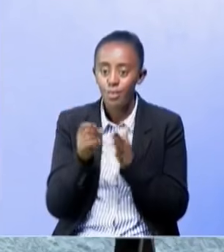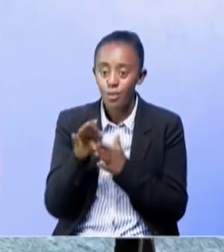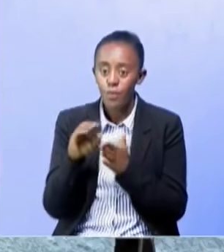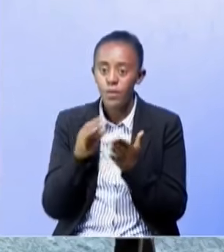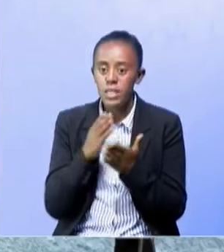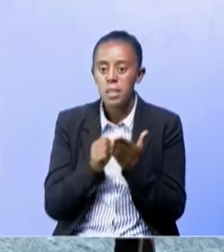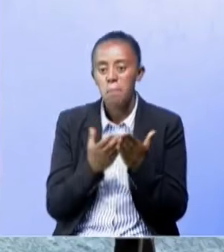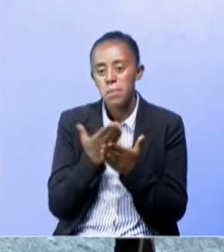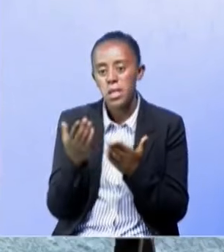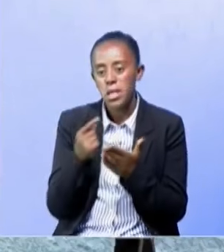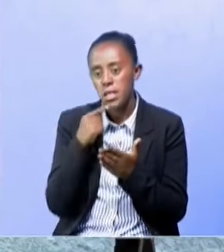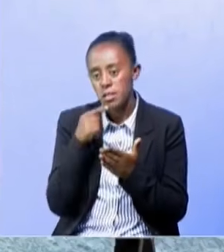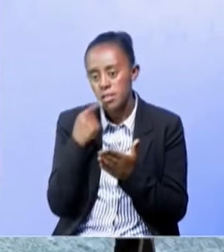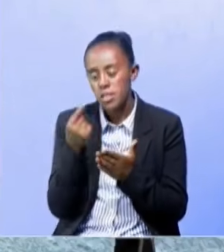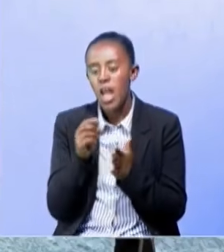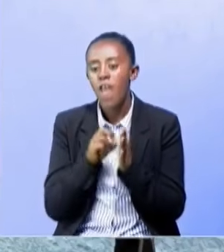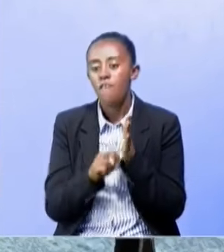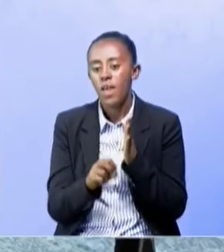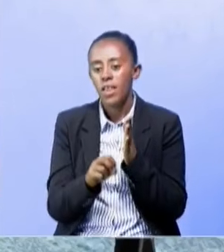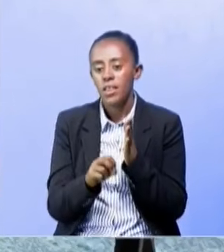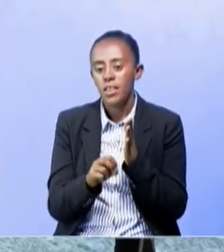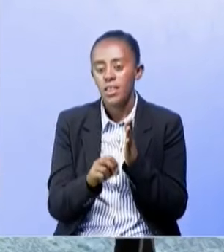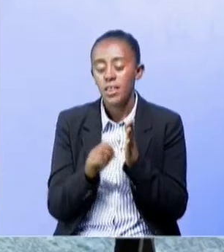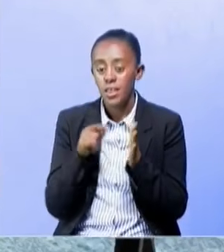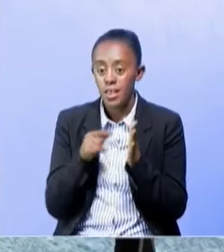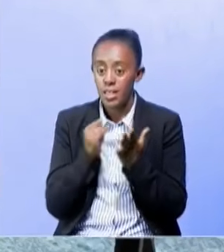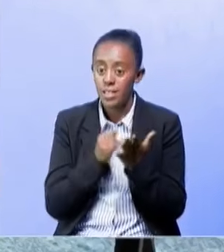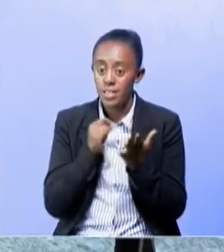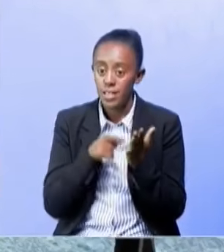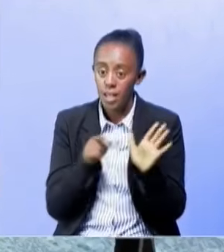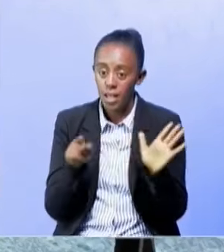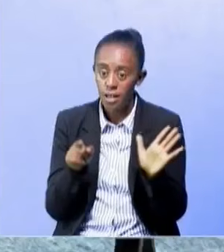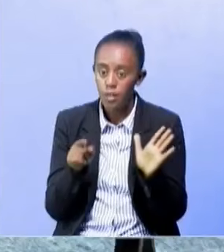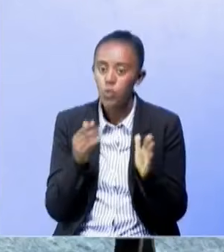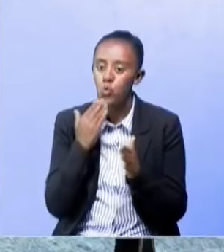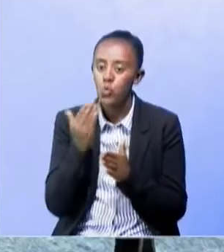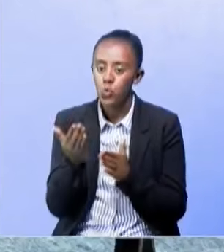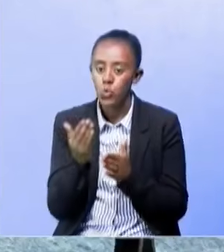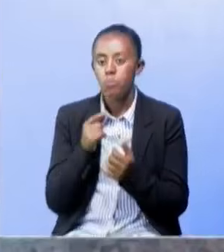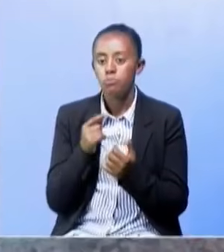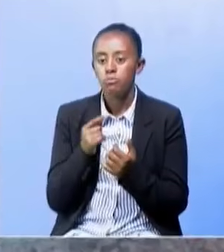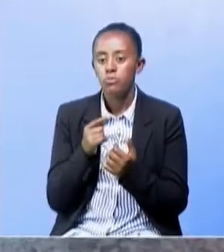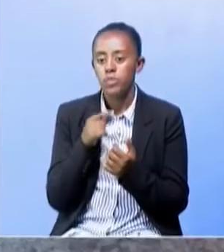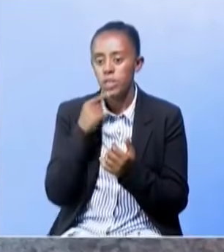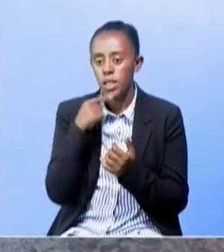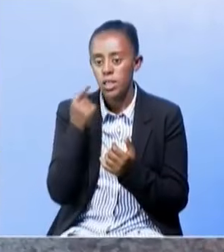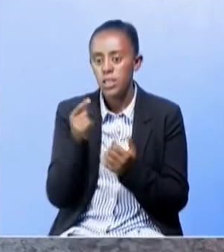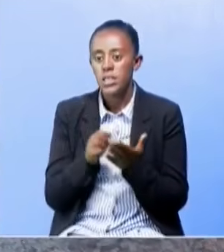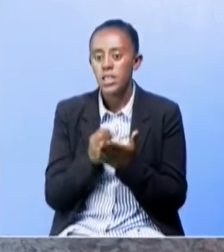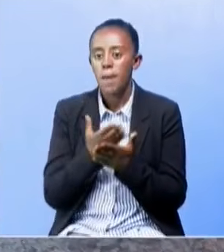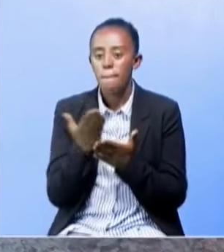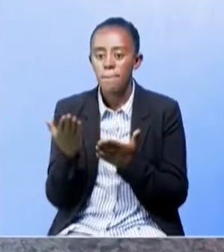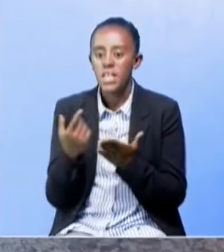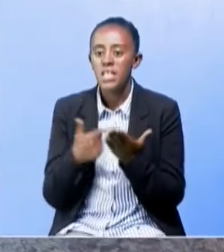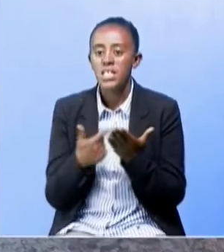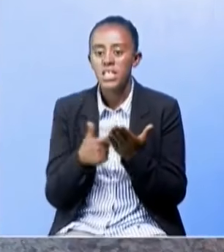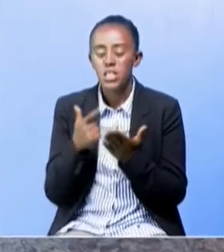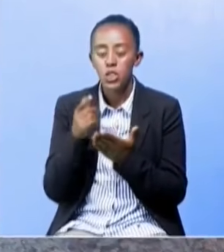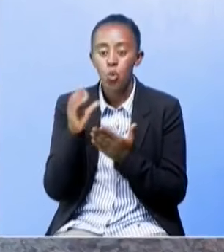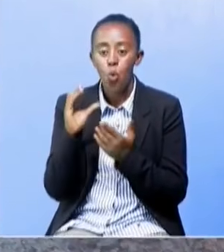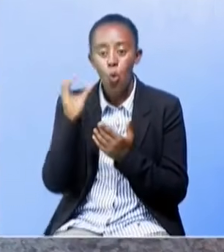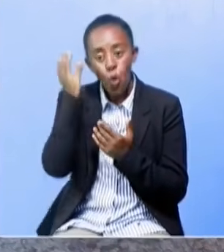something can be said, the effect. Is it clear? Good. Now, this concept